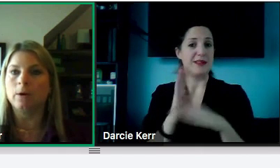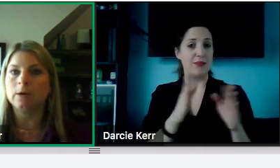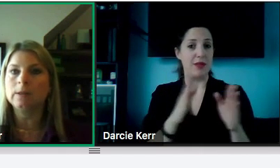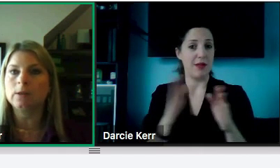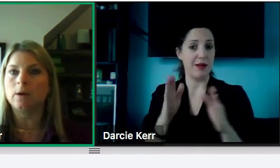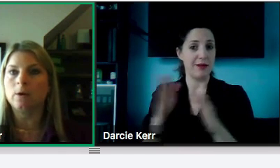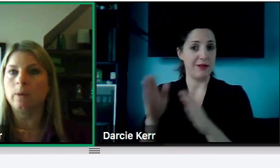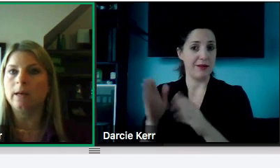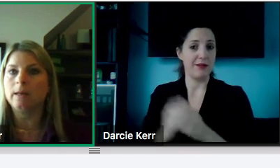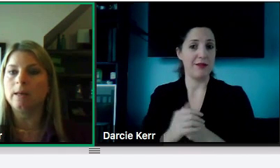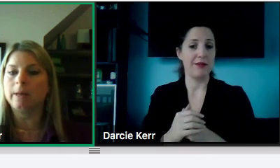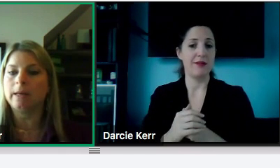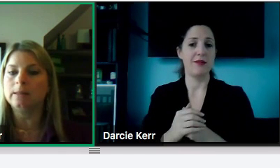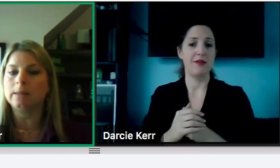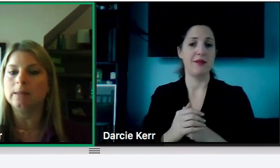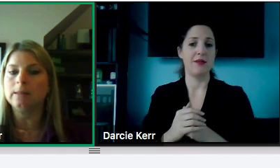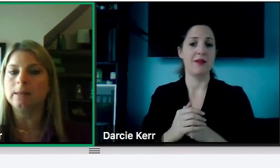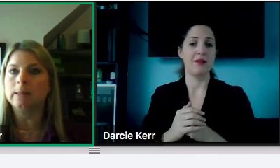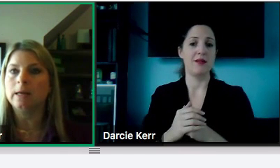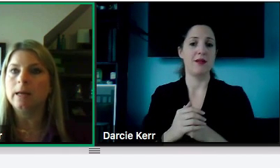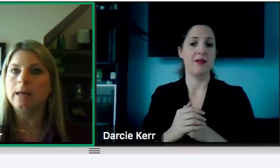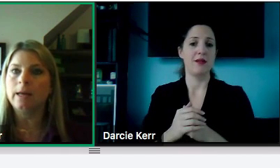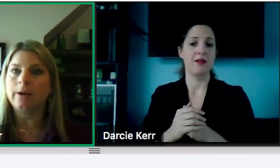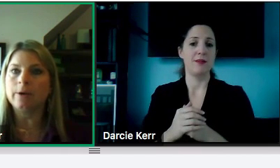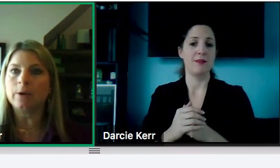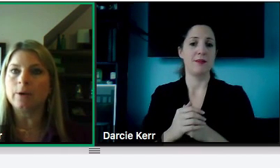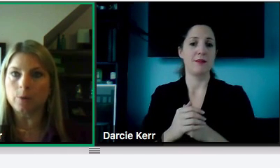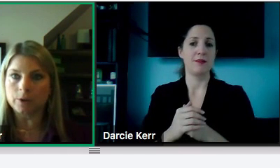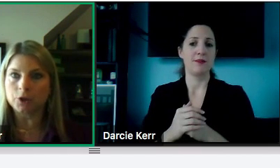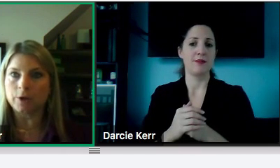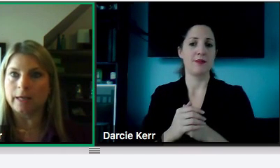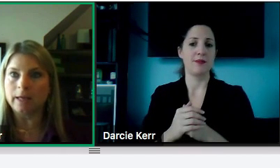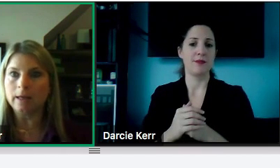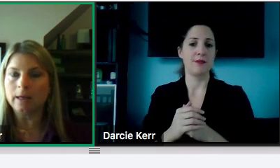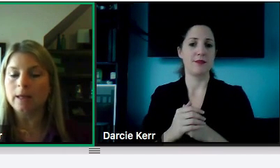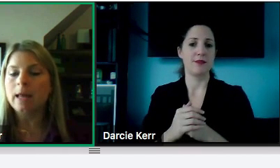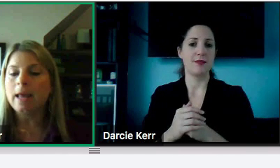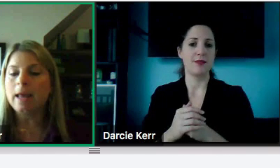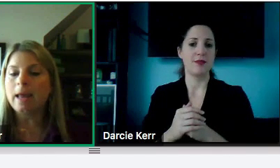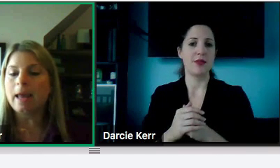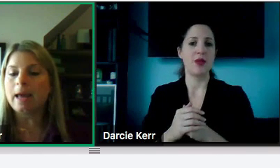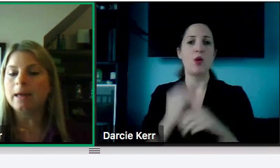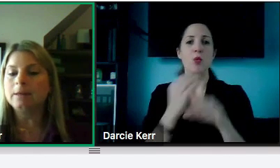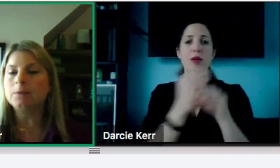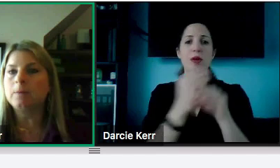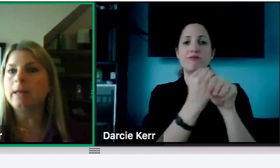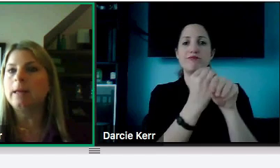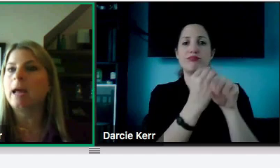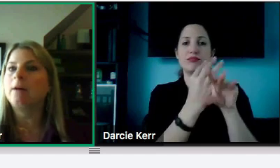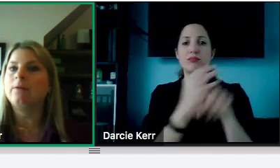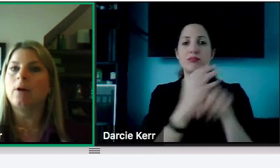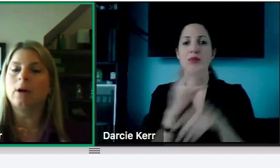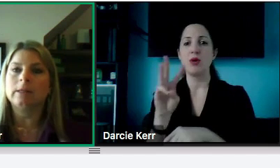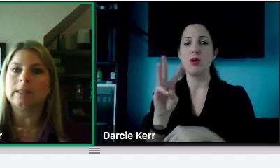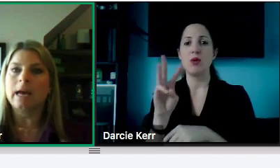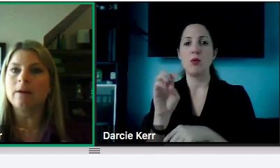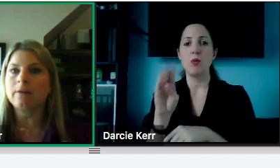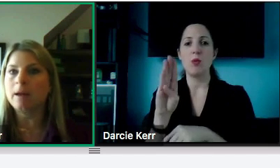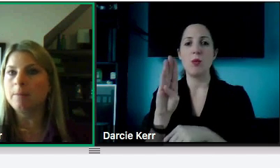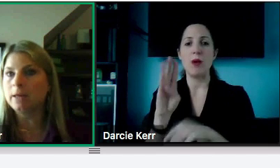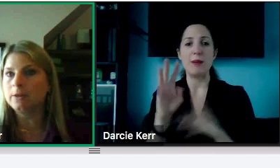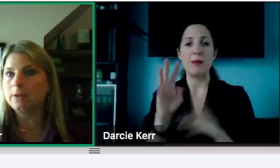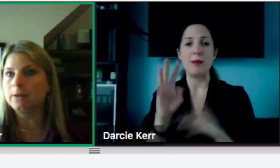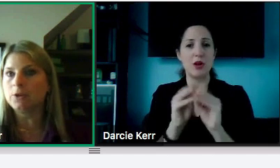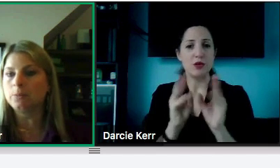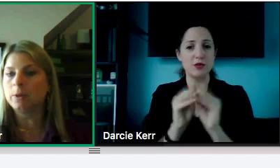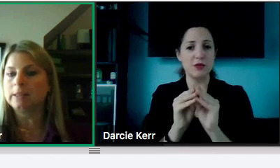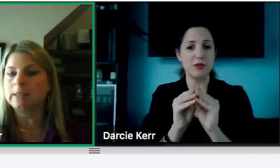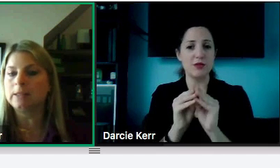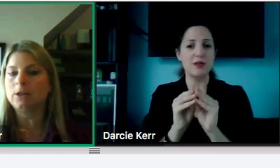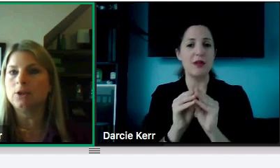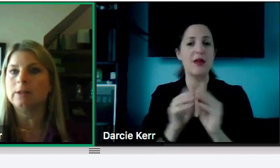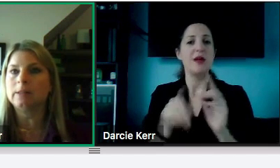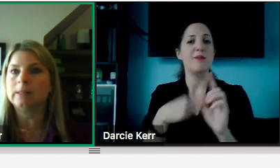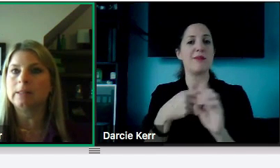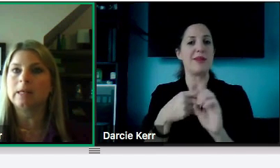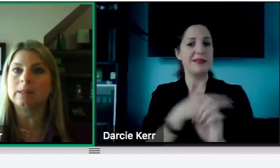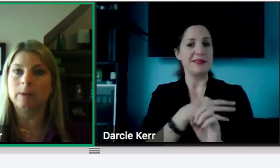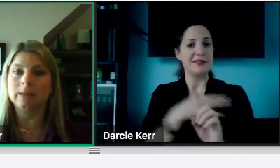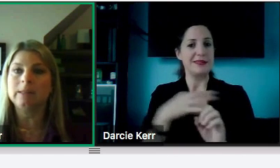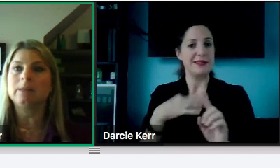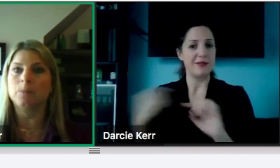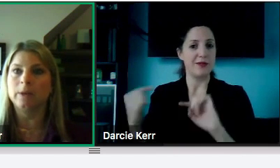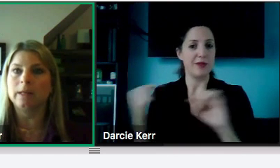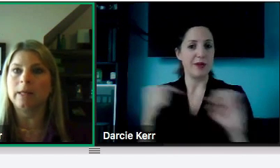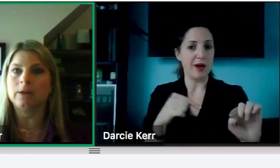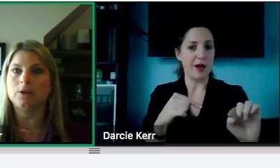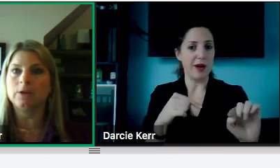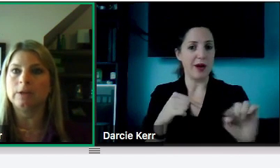hold webinars on a weekly basis here in Go to Training, and we have our staff coming in to do presentations,